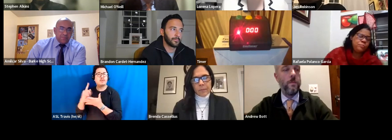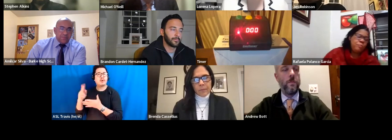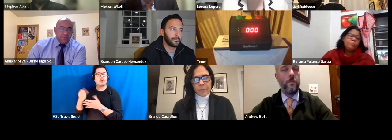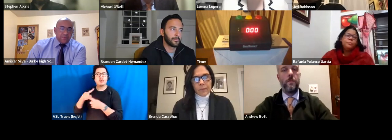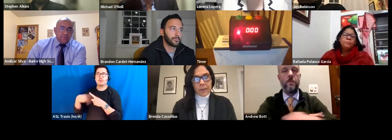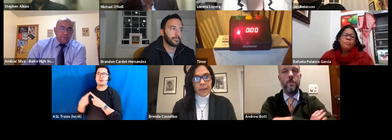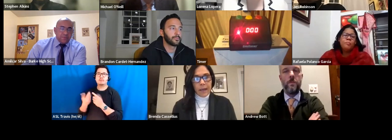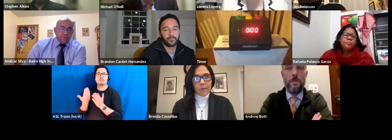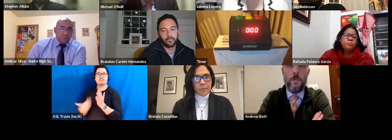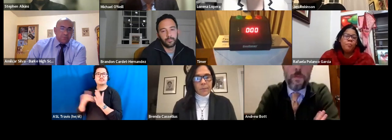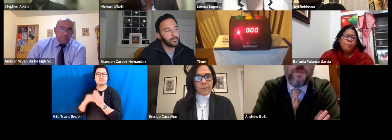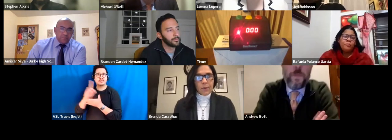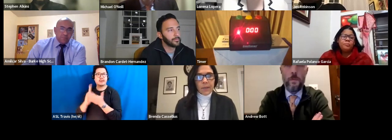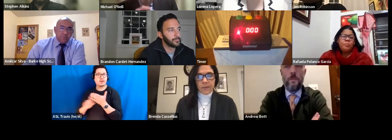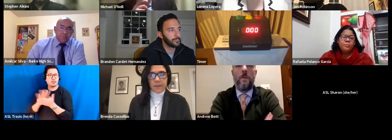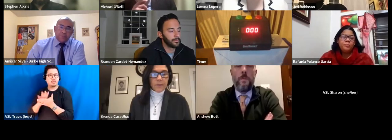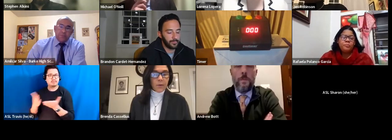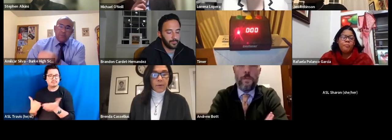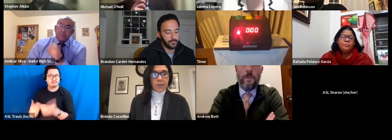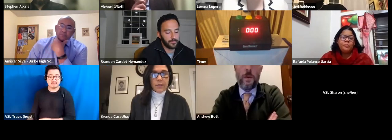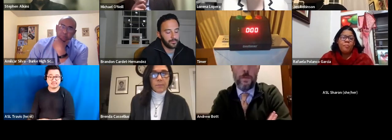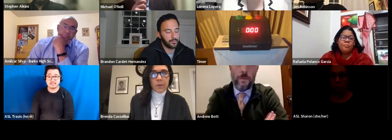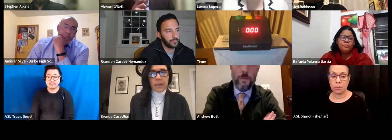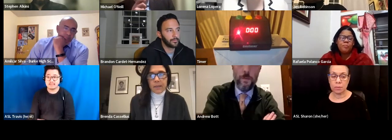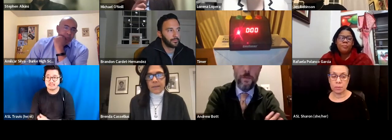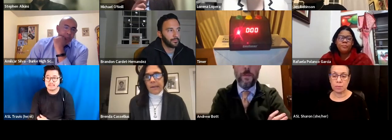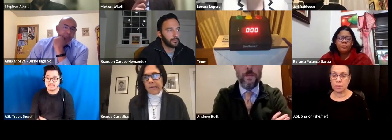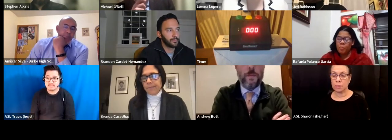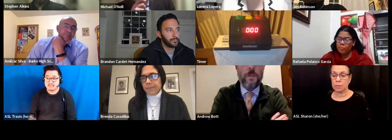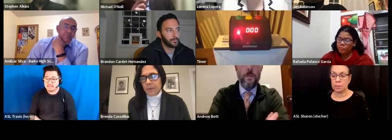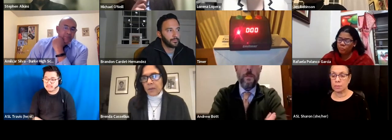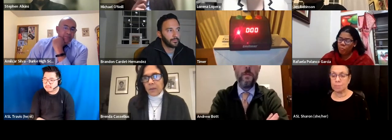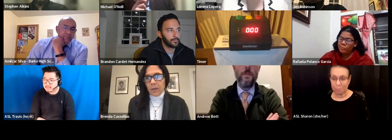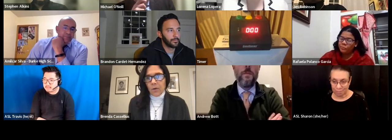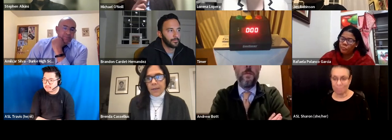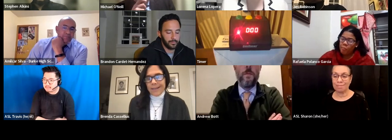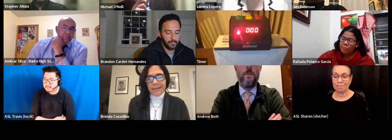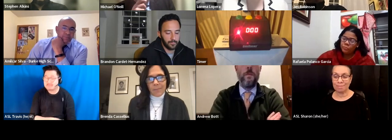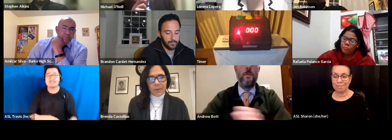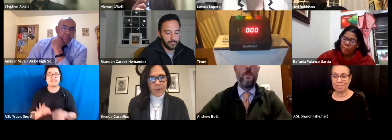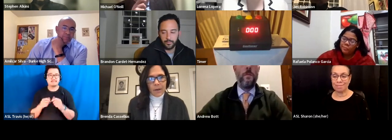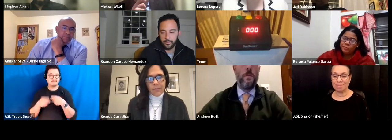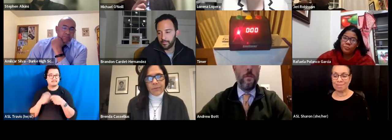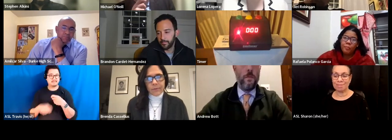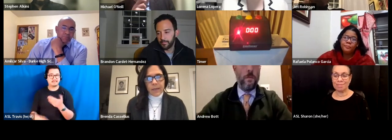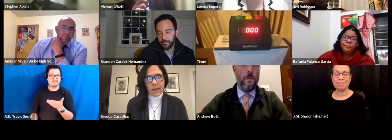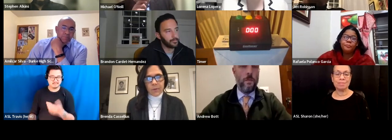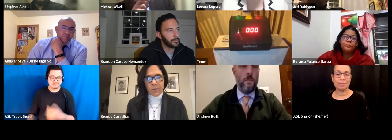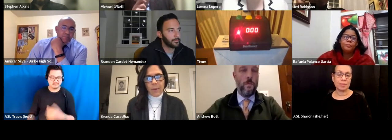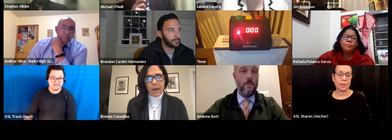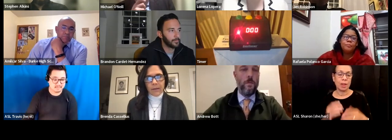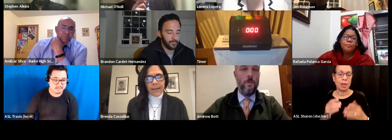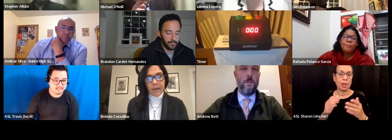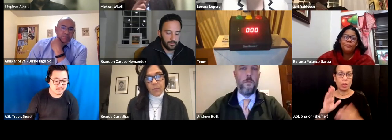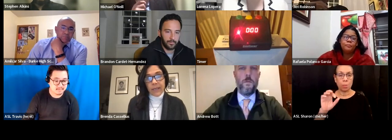high schools yeah the burke is that's a great question the burke is um you know an exemplar of the hub